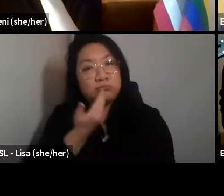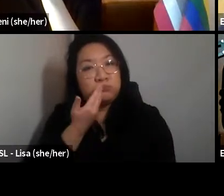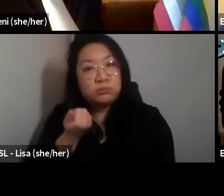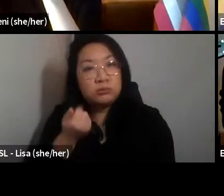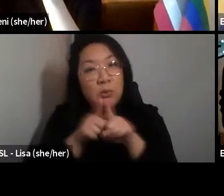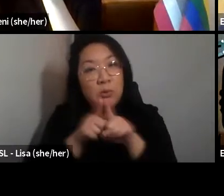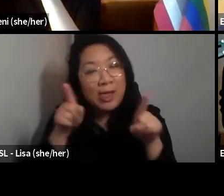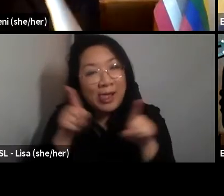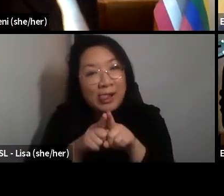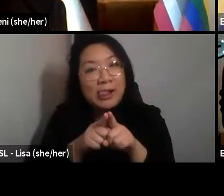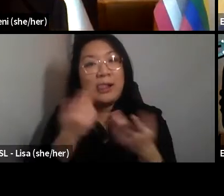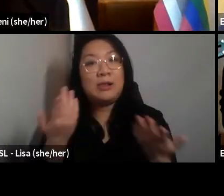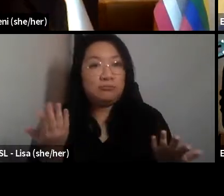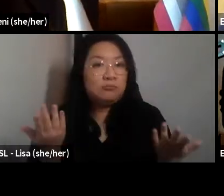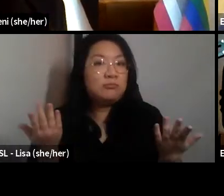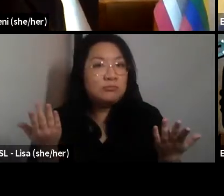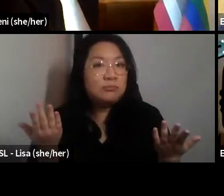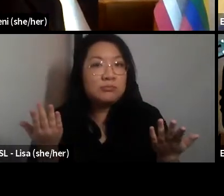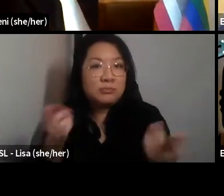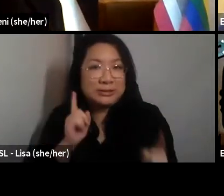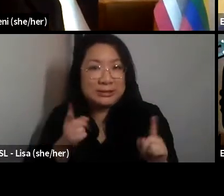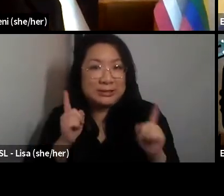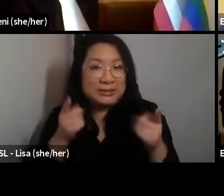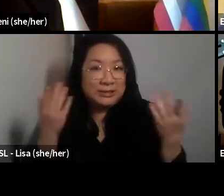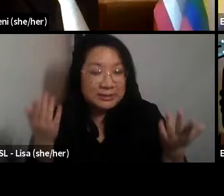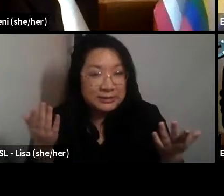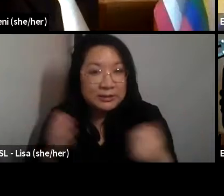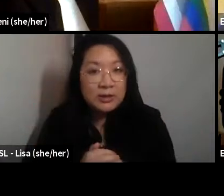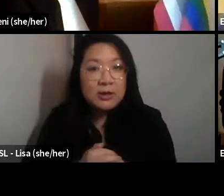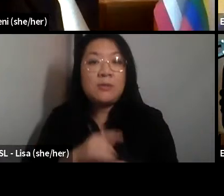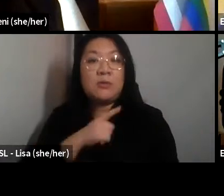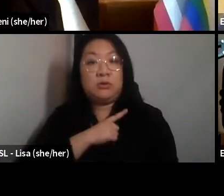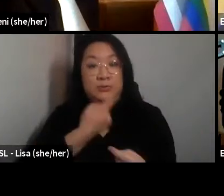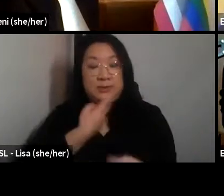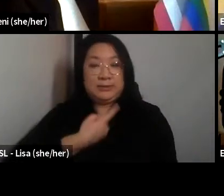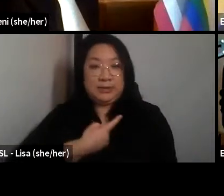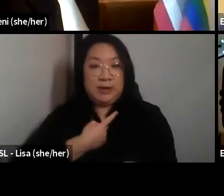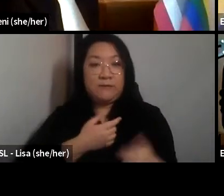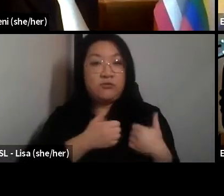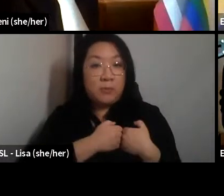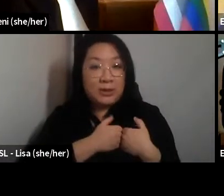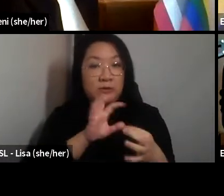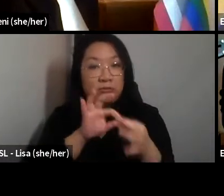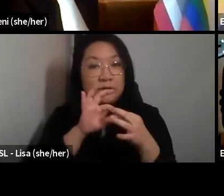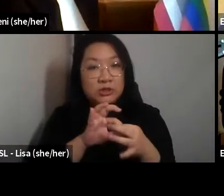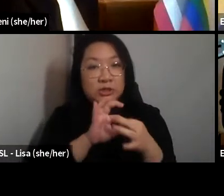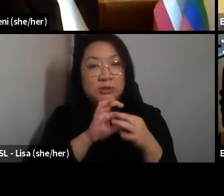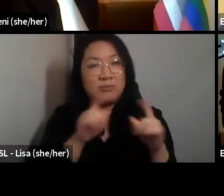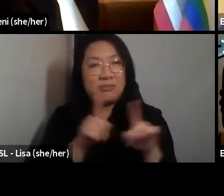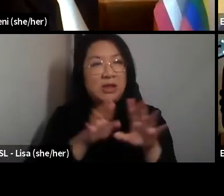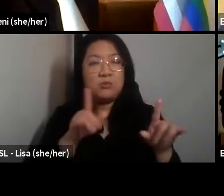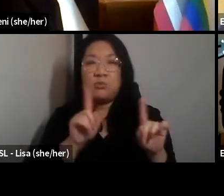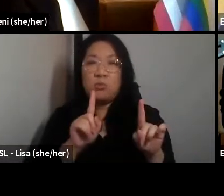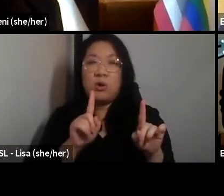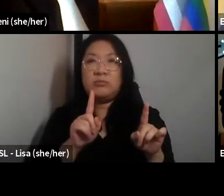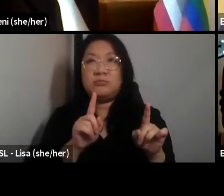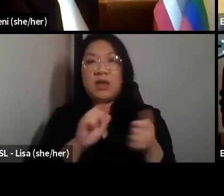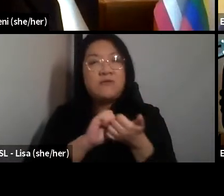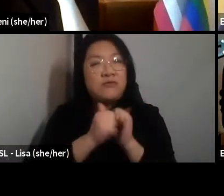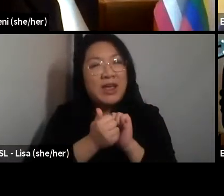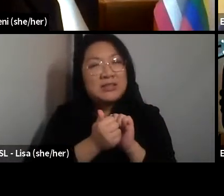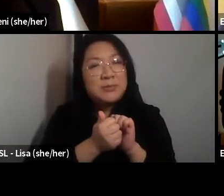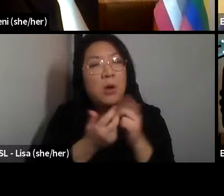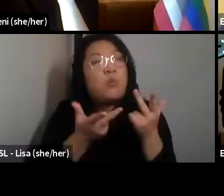experience sexual attraction, then you probably won't experience romantic attraction. Because for me, romantic relationships just seem like friendships with rules. And I don't